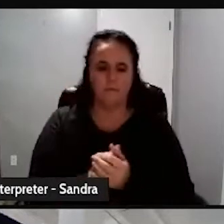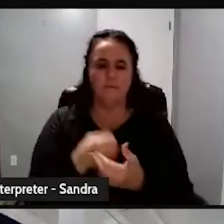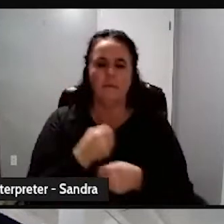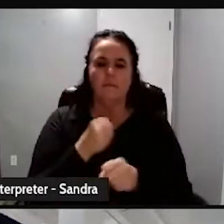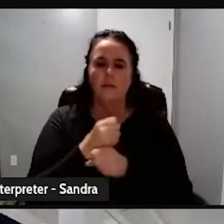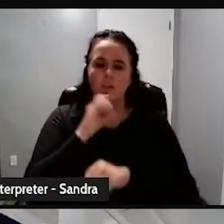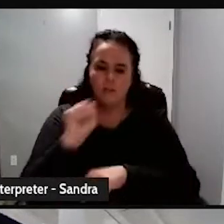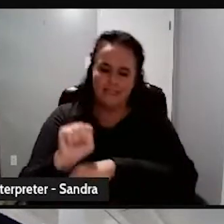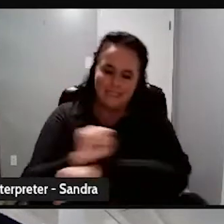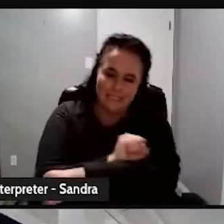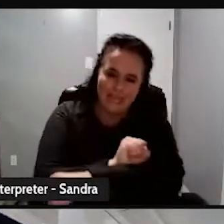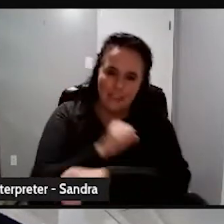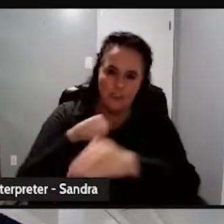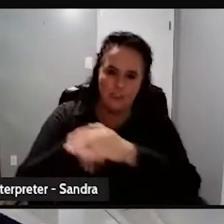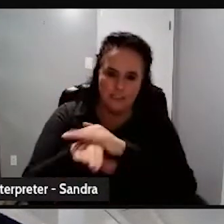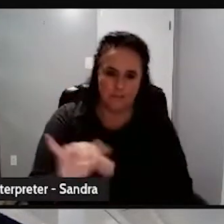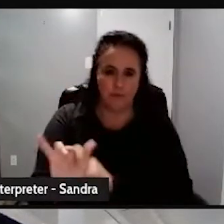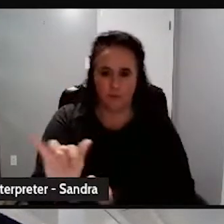stage accessible.